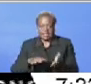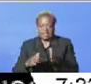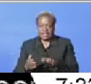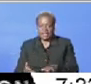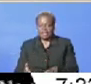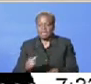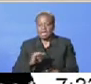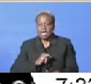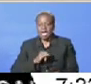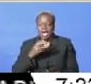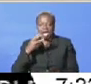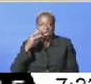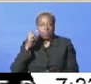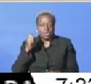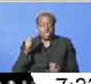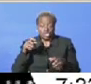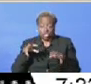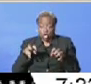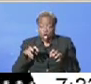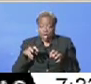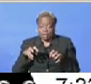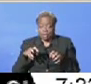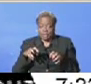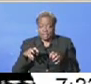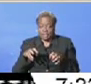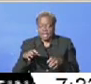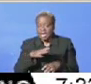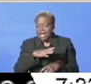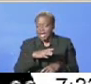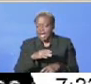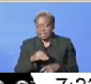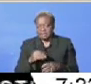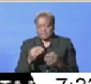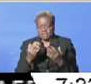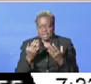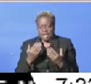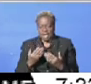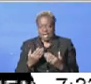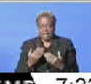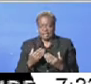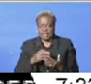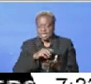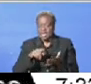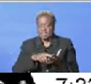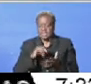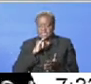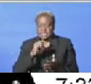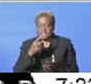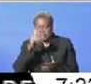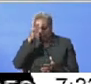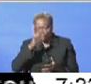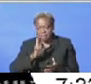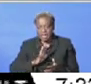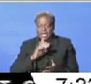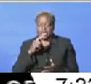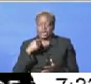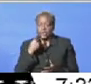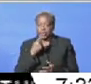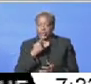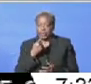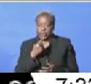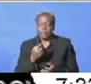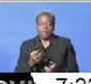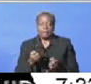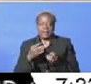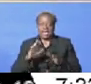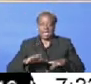absolutely stunned and shocked and mortified. This is a guy who a lot of